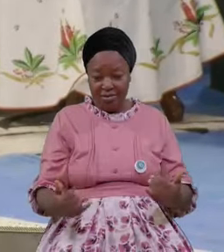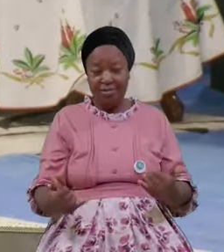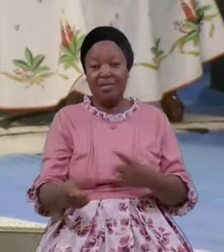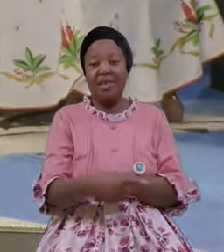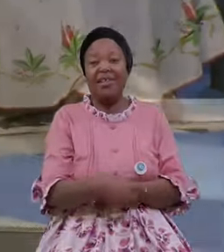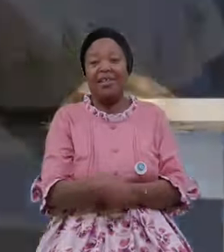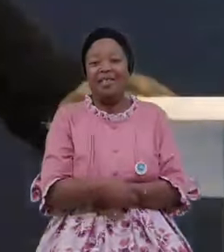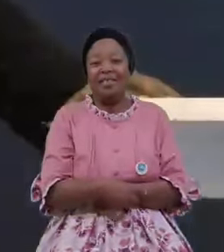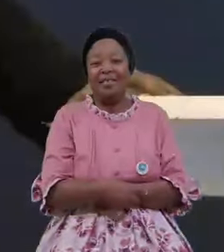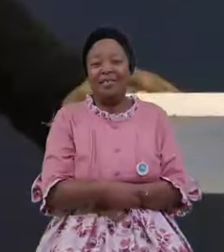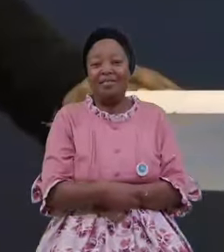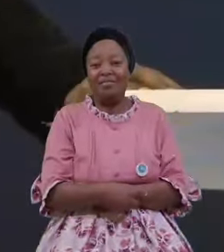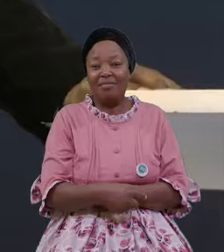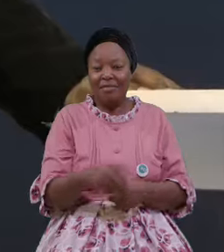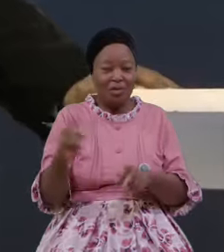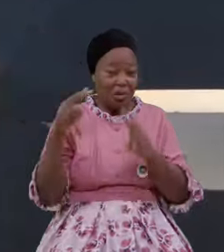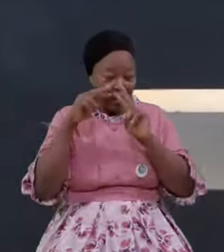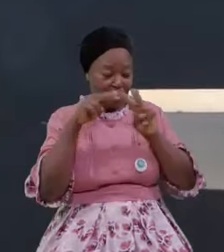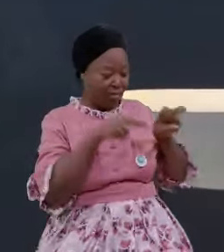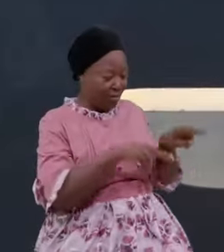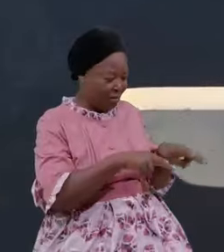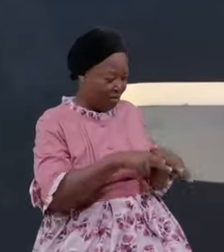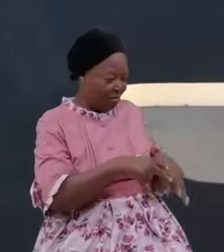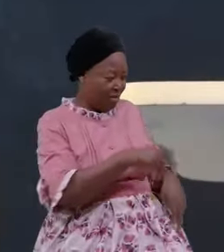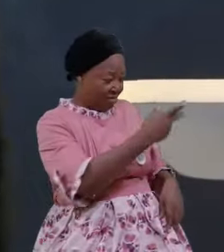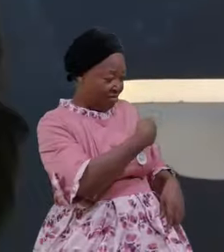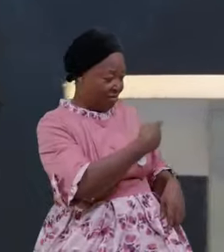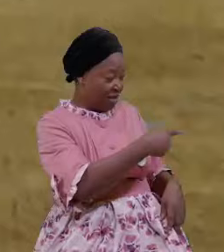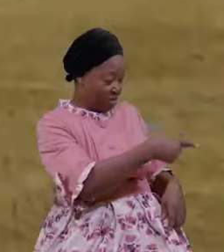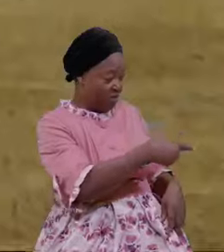Look at somebody there and say, today.